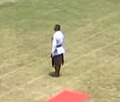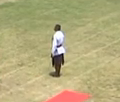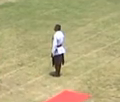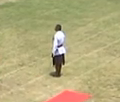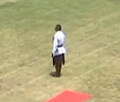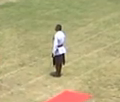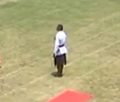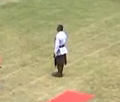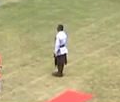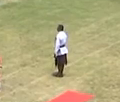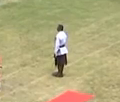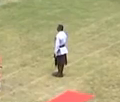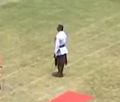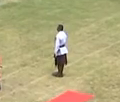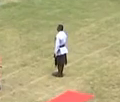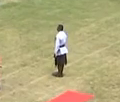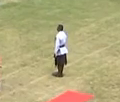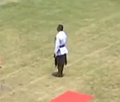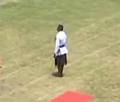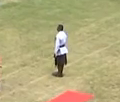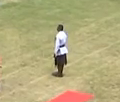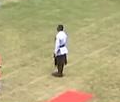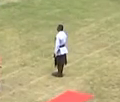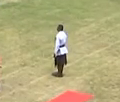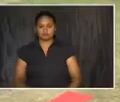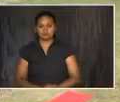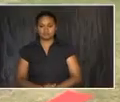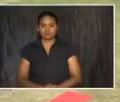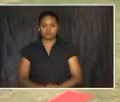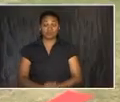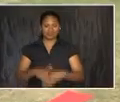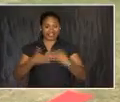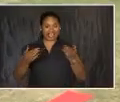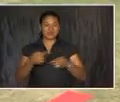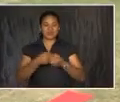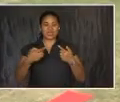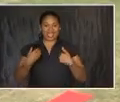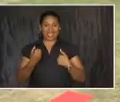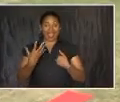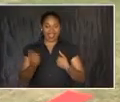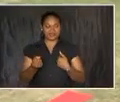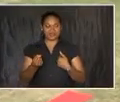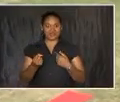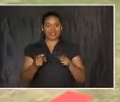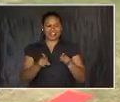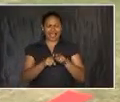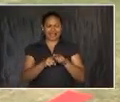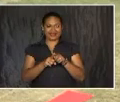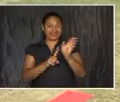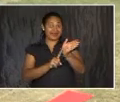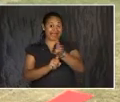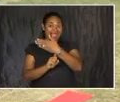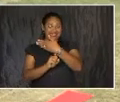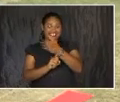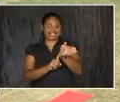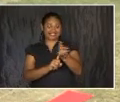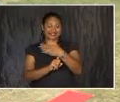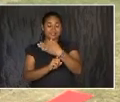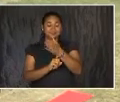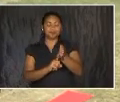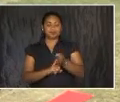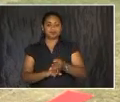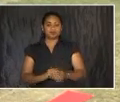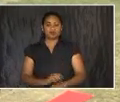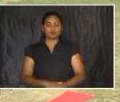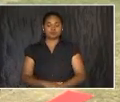Now, ladies and gentlemen, we're having the colors, the escorts to the color, which is the